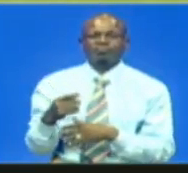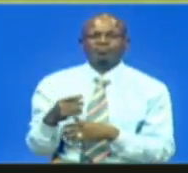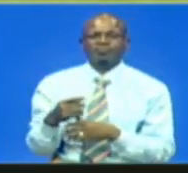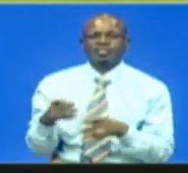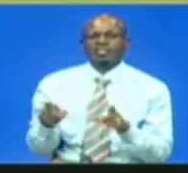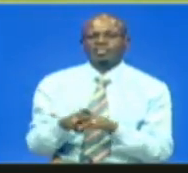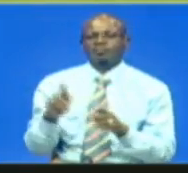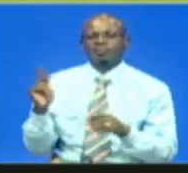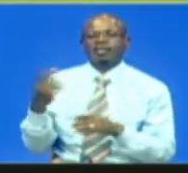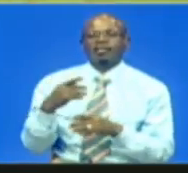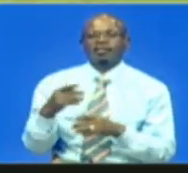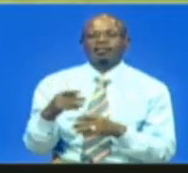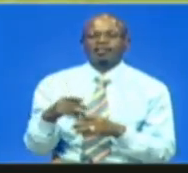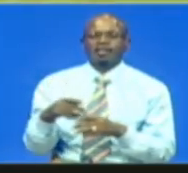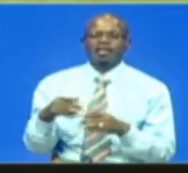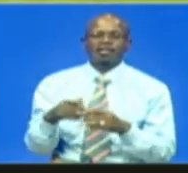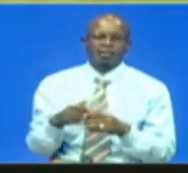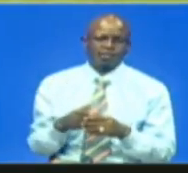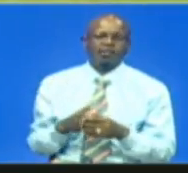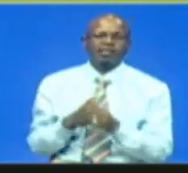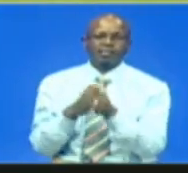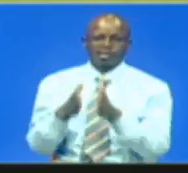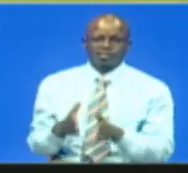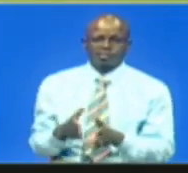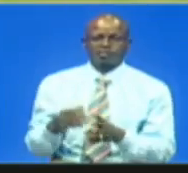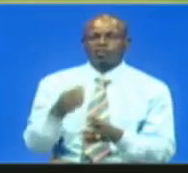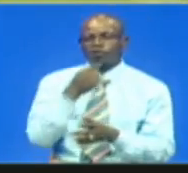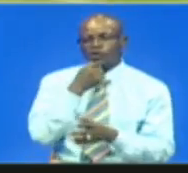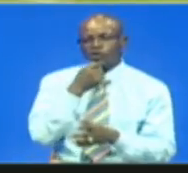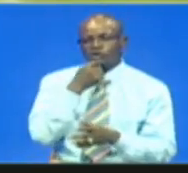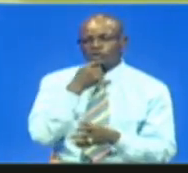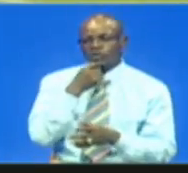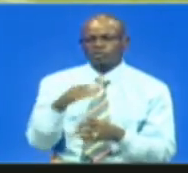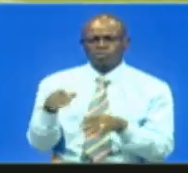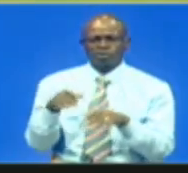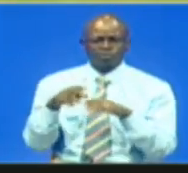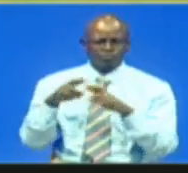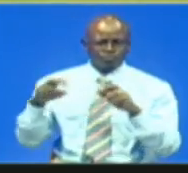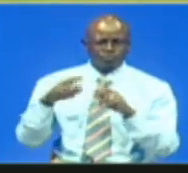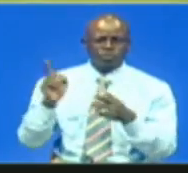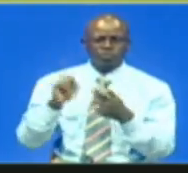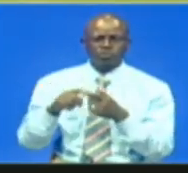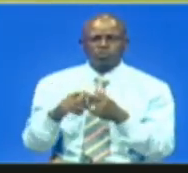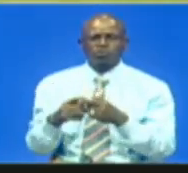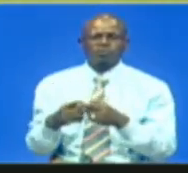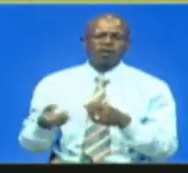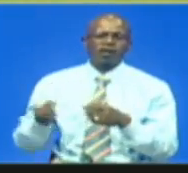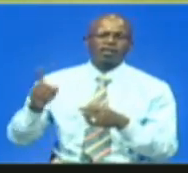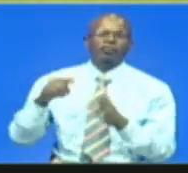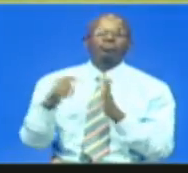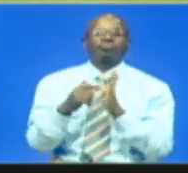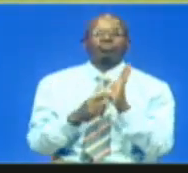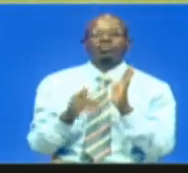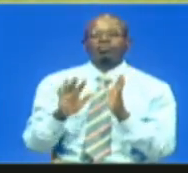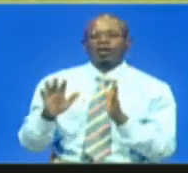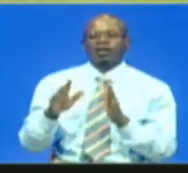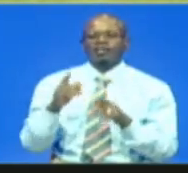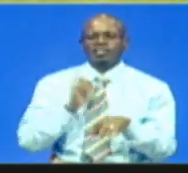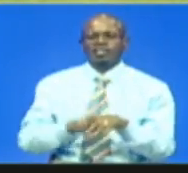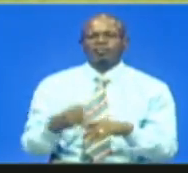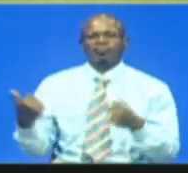Kenyan Premier League defending champions Gor Mahia were looking to extend their lead atop the standings when they lined up to face KCB.